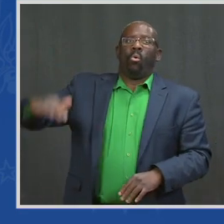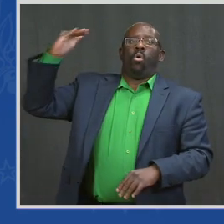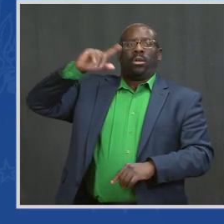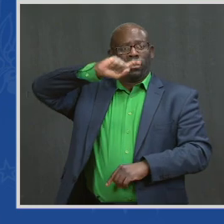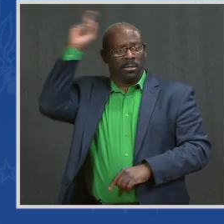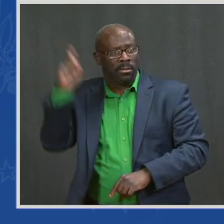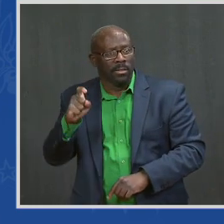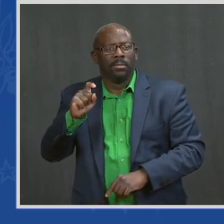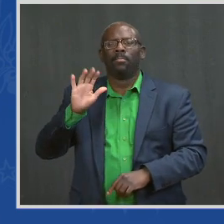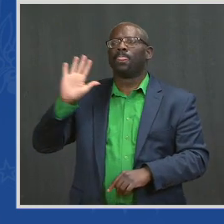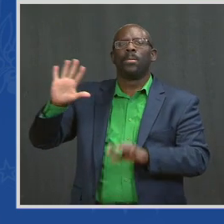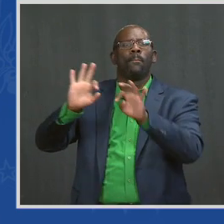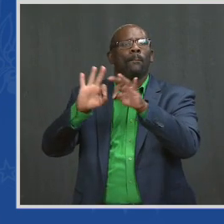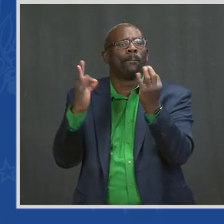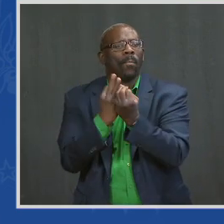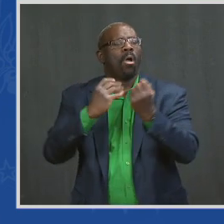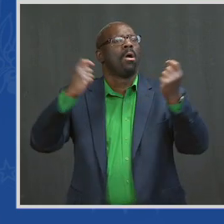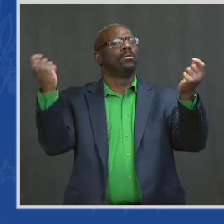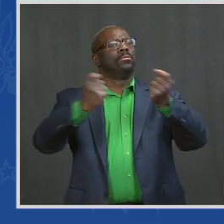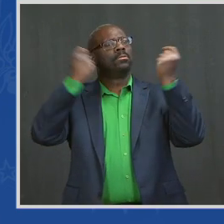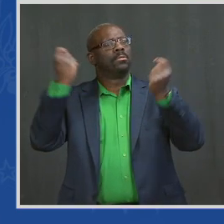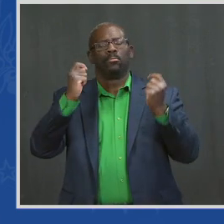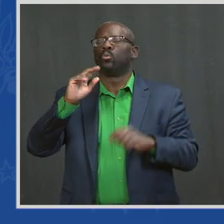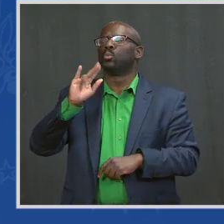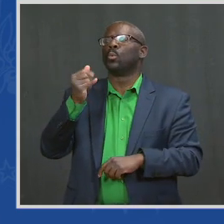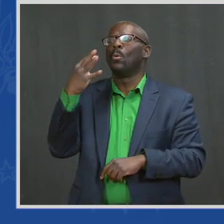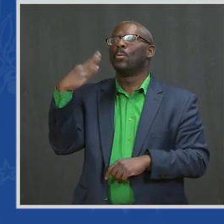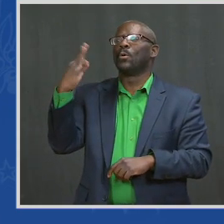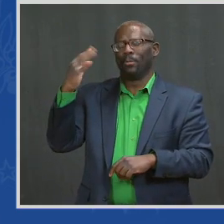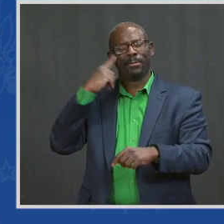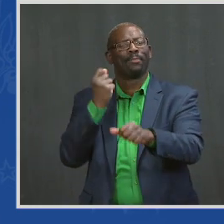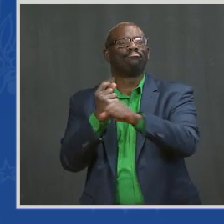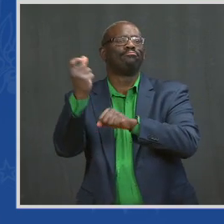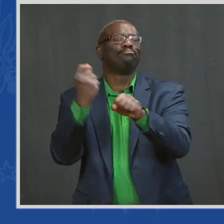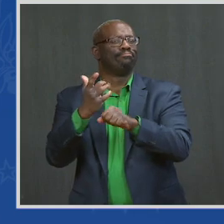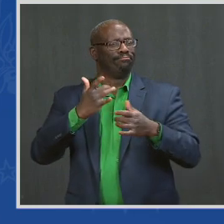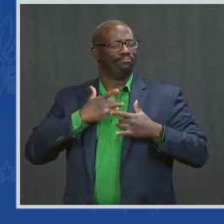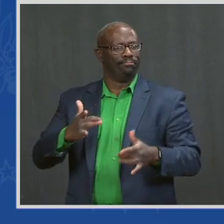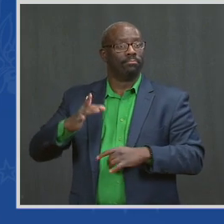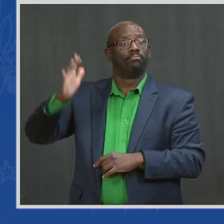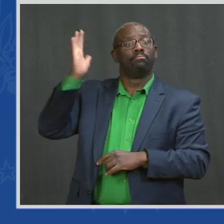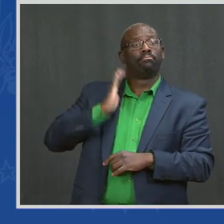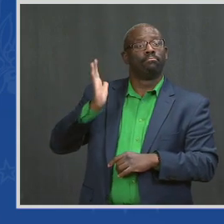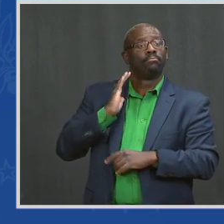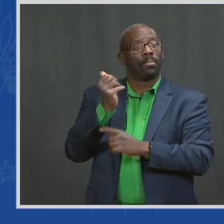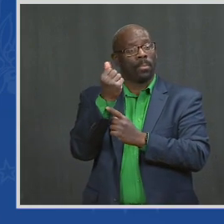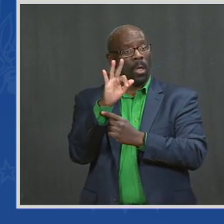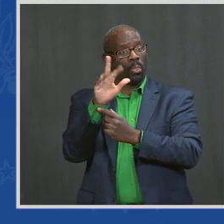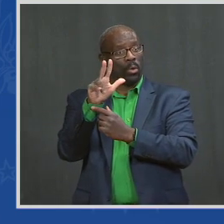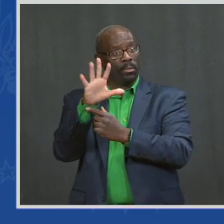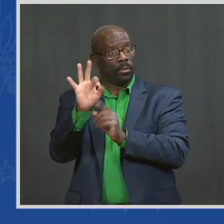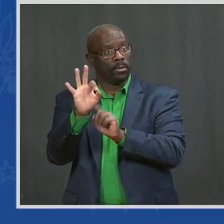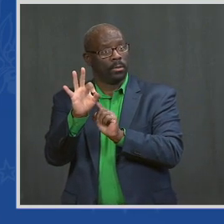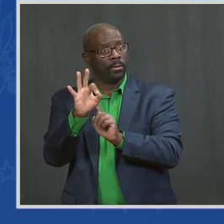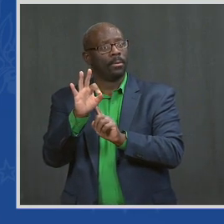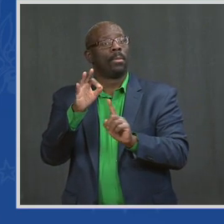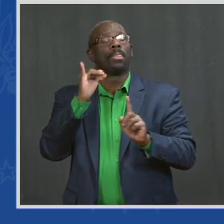would celebrate Juneteenth. And Juneteenth, 1939, when she was 12 years